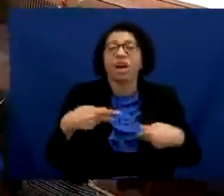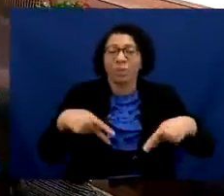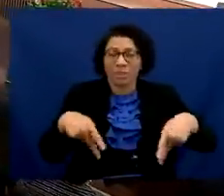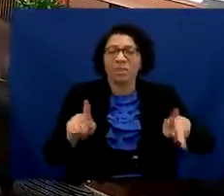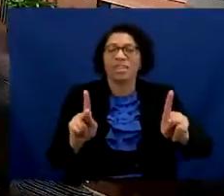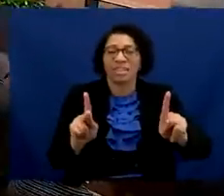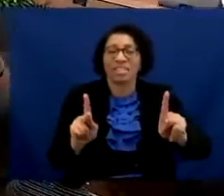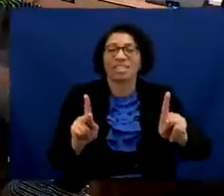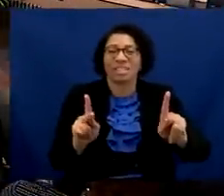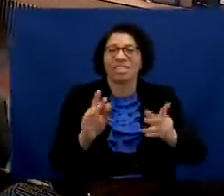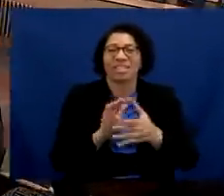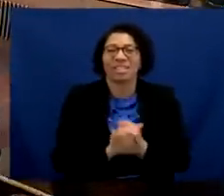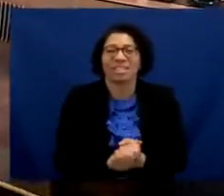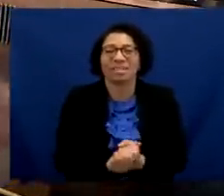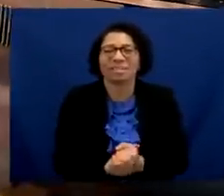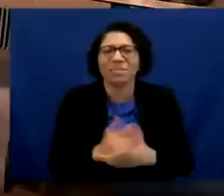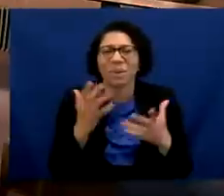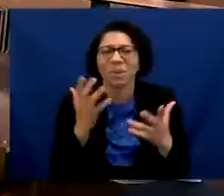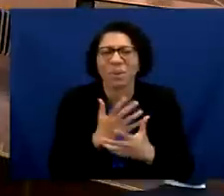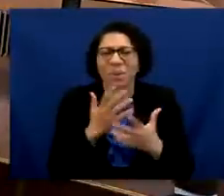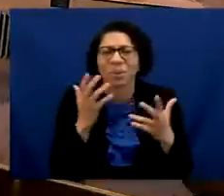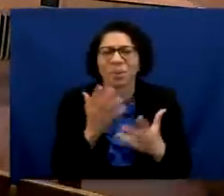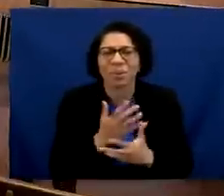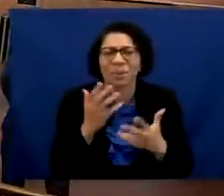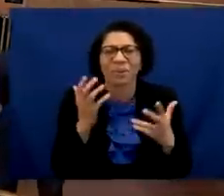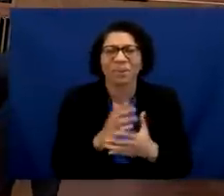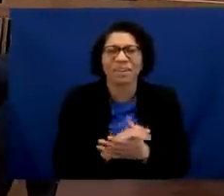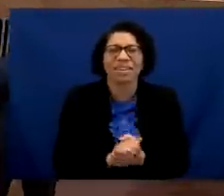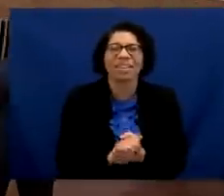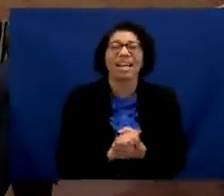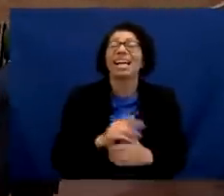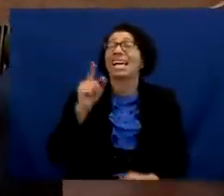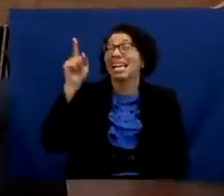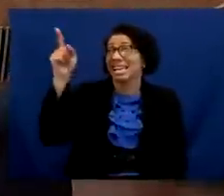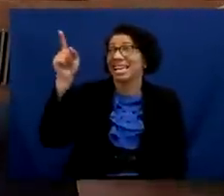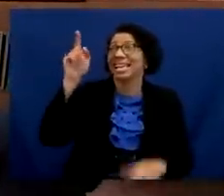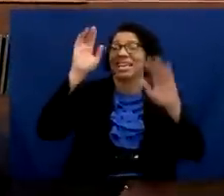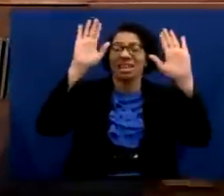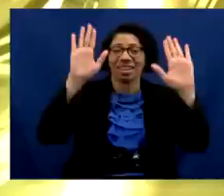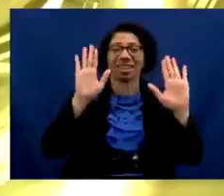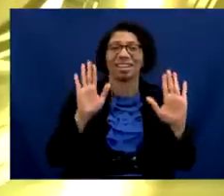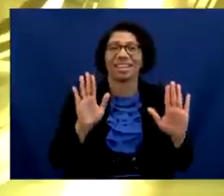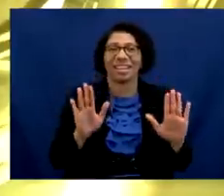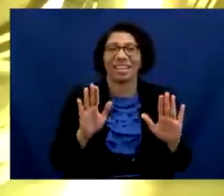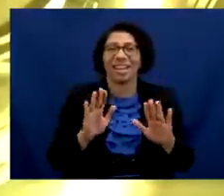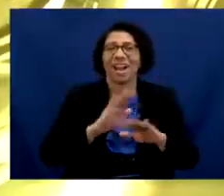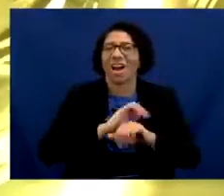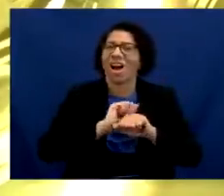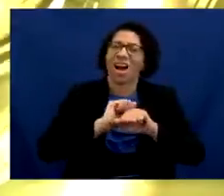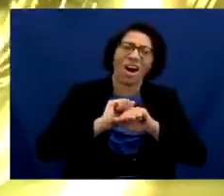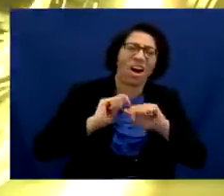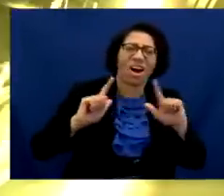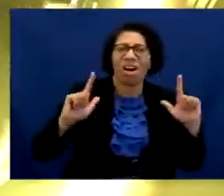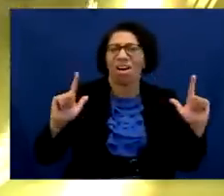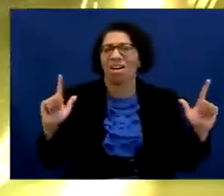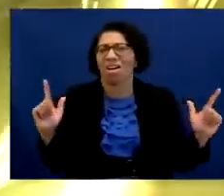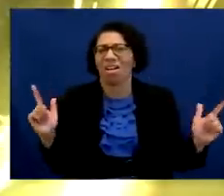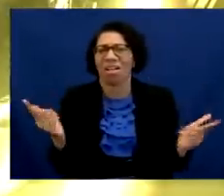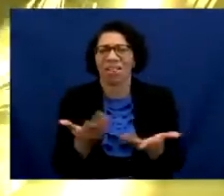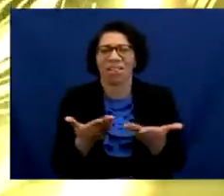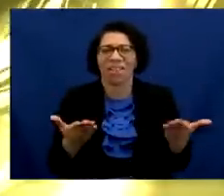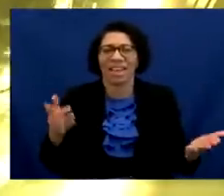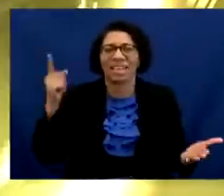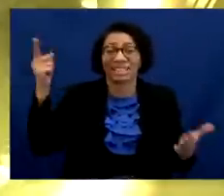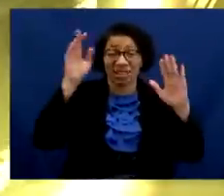all things the Lord is beautiful. In all things the Lord is great. In all things the Lord is kind. In all things he's mighty